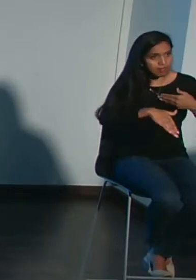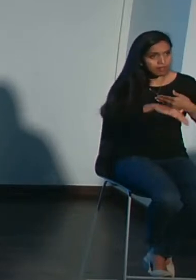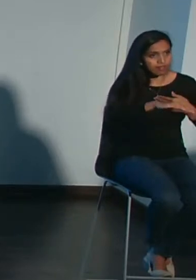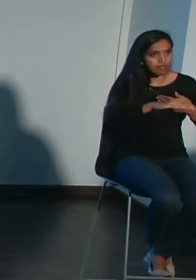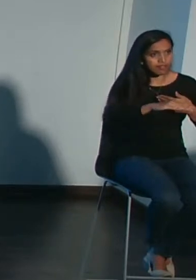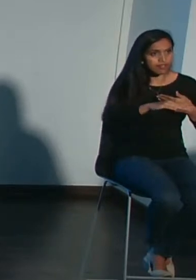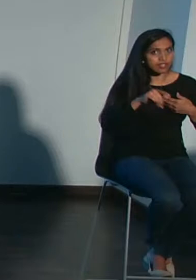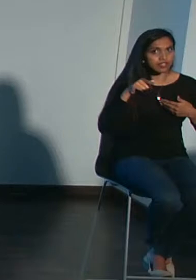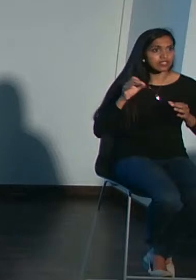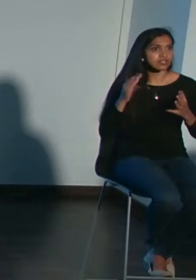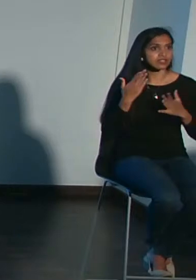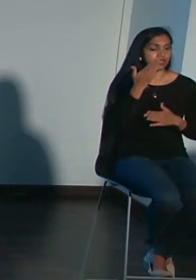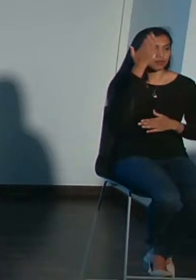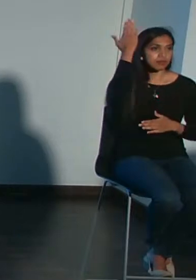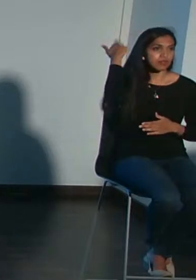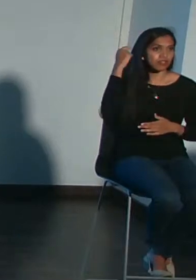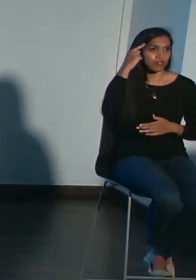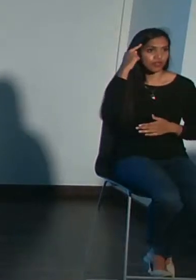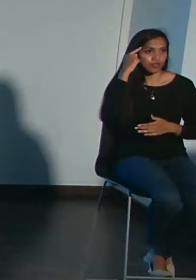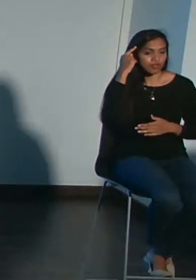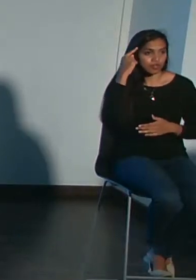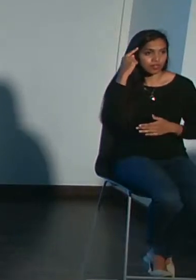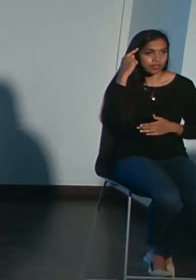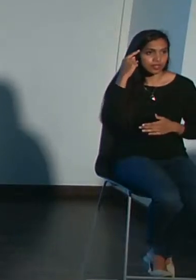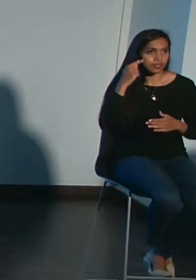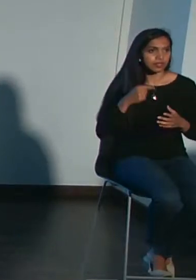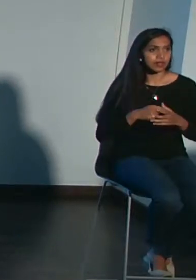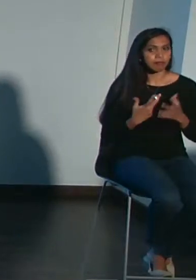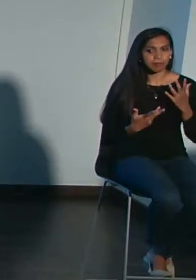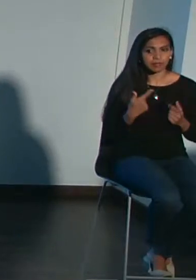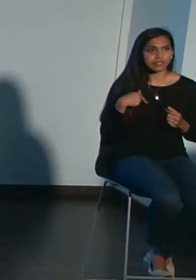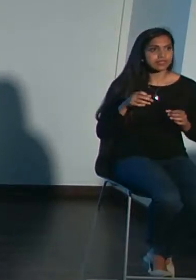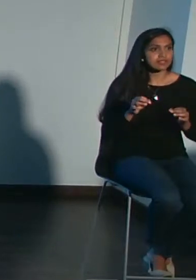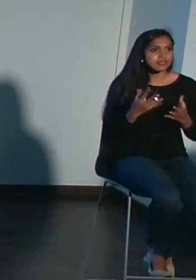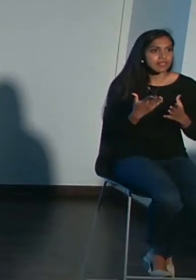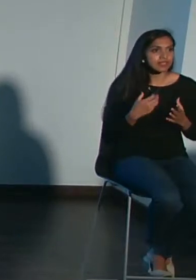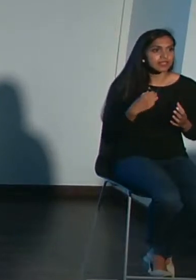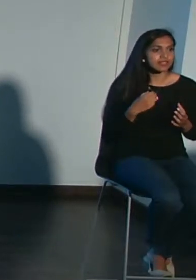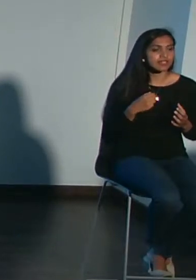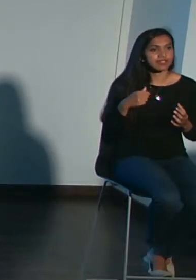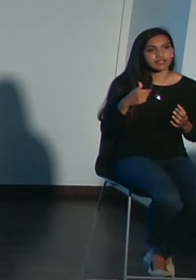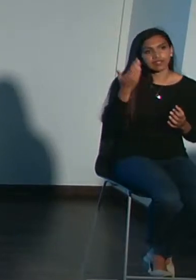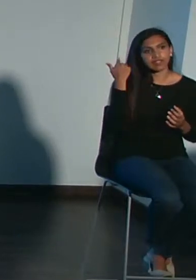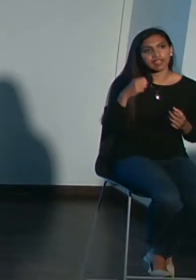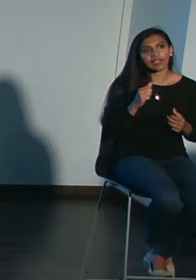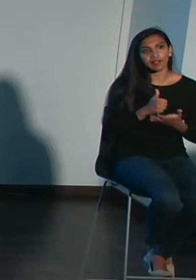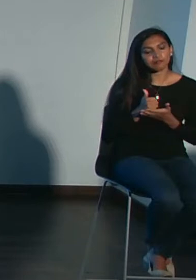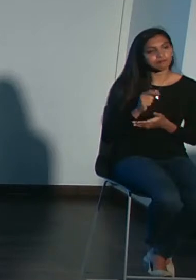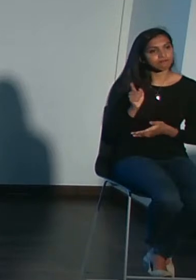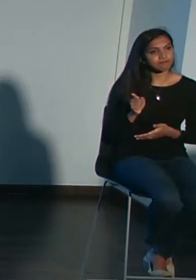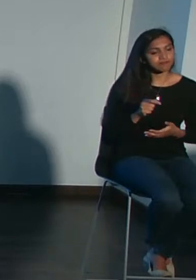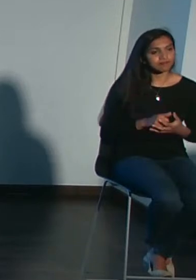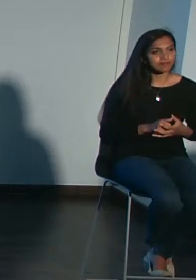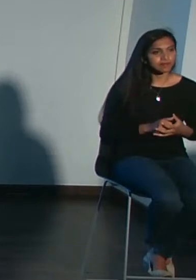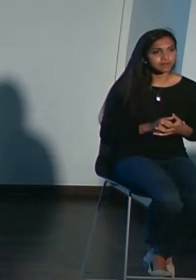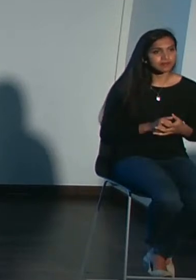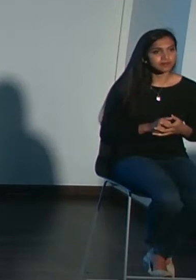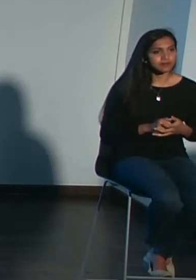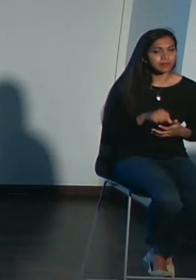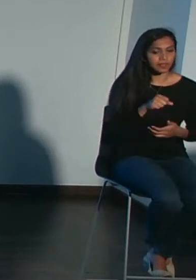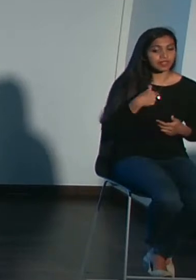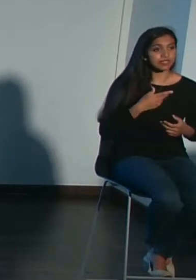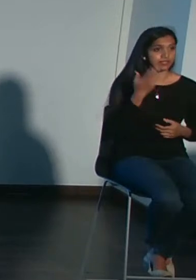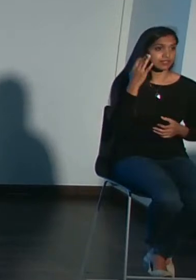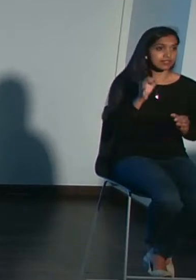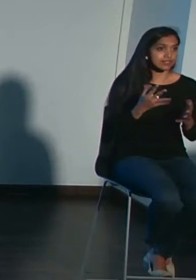us, I suppose, go through with our own work, with our people's work. And yeah, so I think that's where we